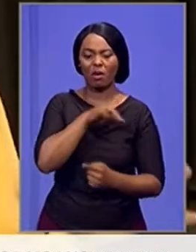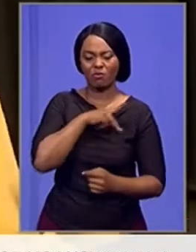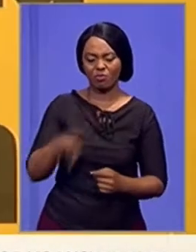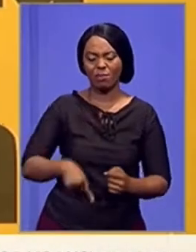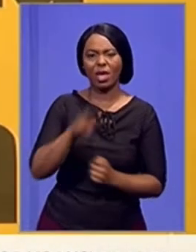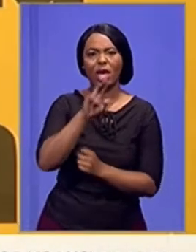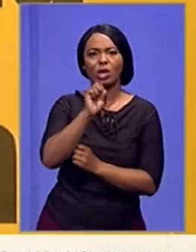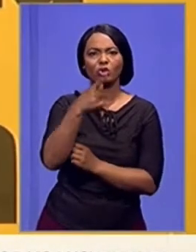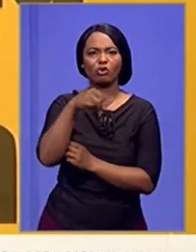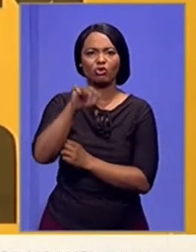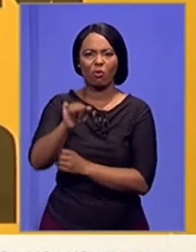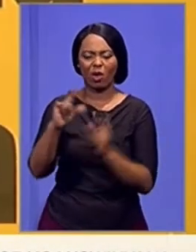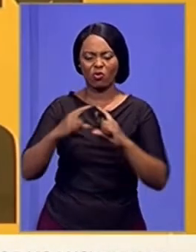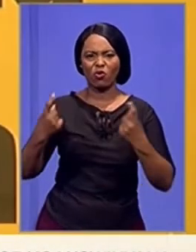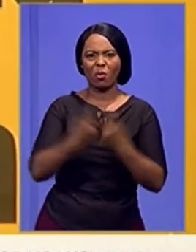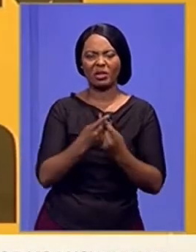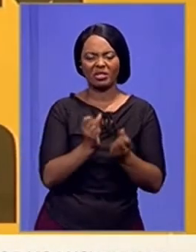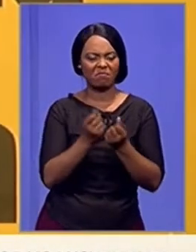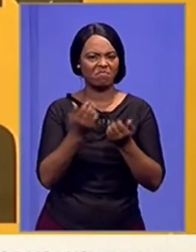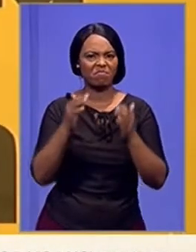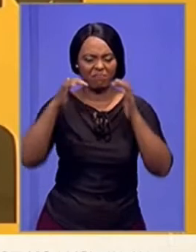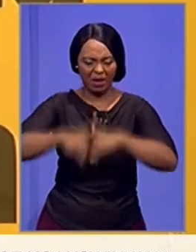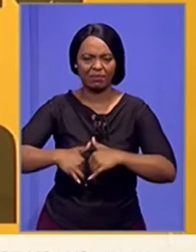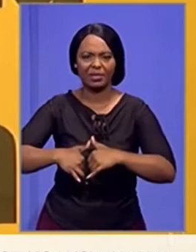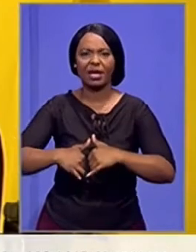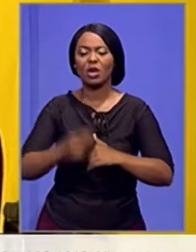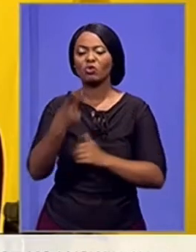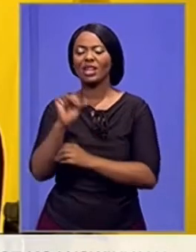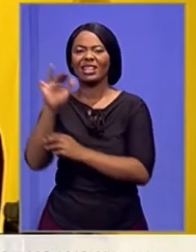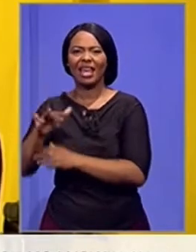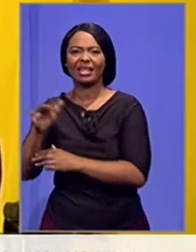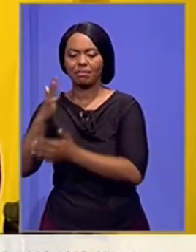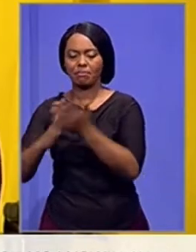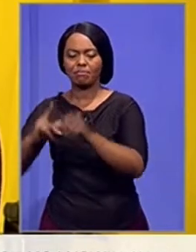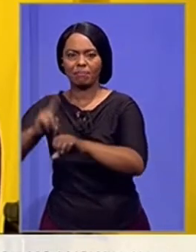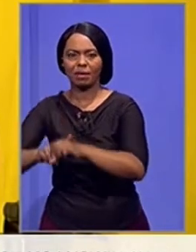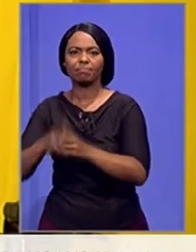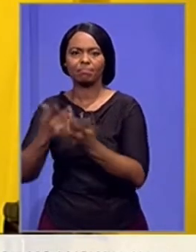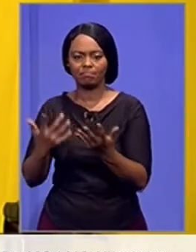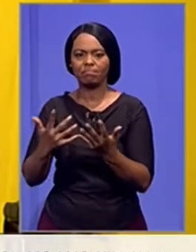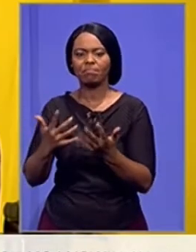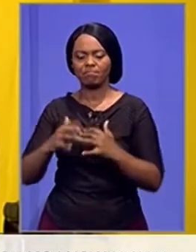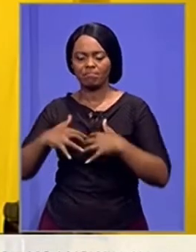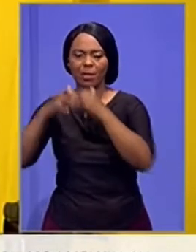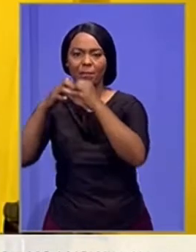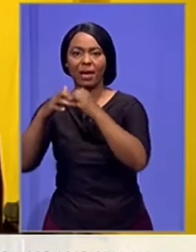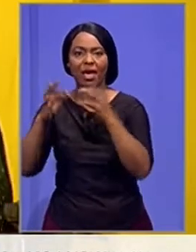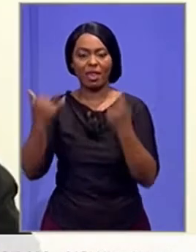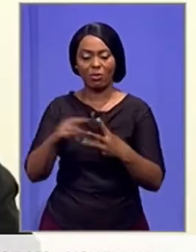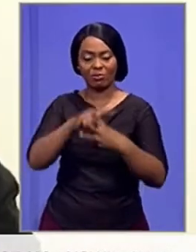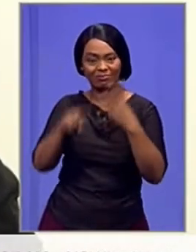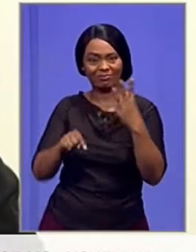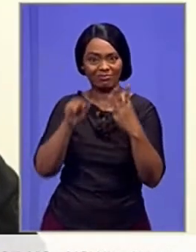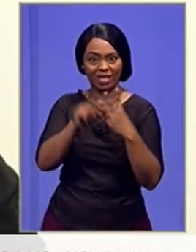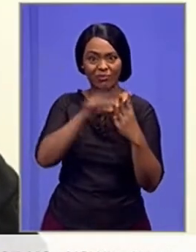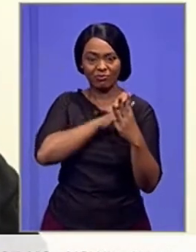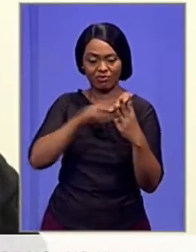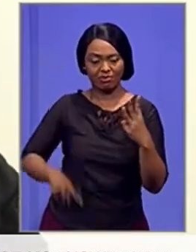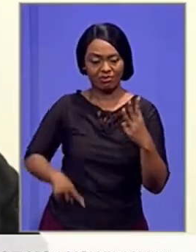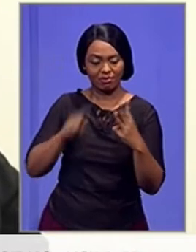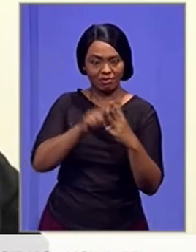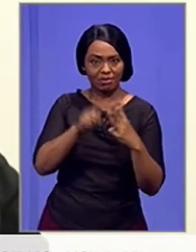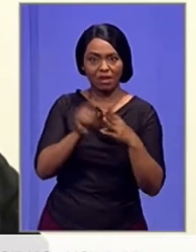phatlaladiwa. Morago ga tlhomiwa komiti ya nakwana ka 2019. Jaanong potso ke gore a Mahumapelo, Maloyi le Maape bona ba batla go